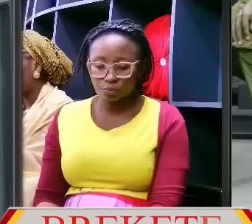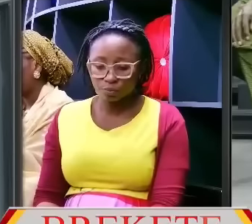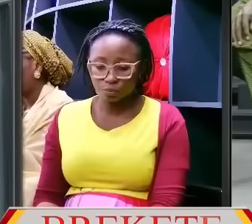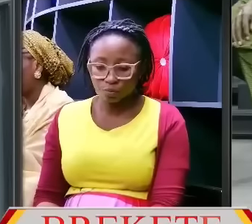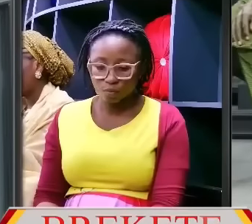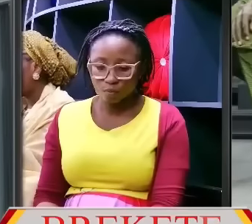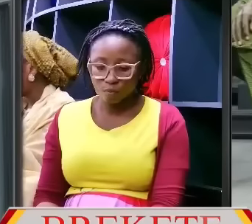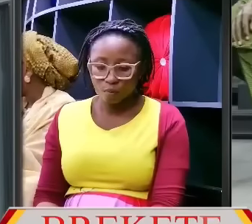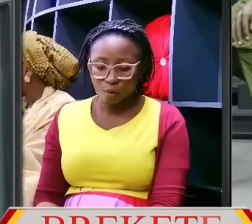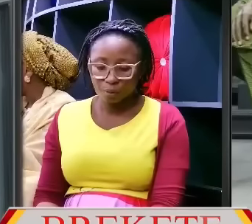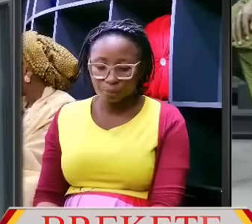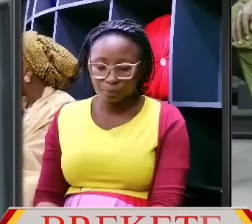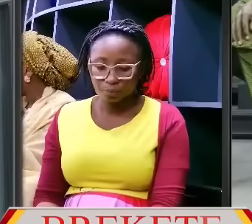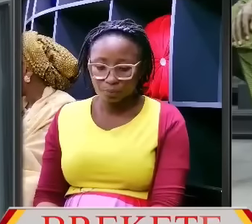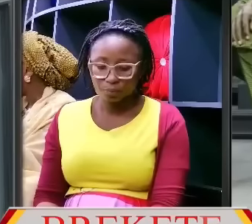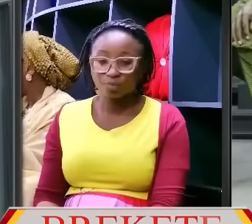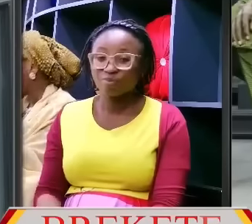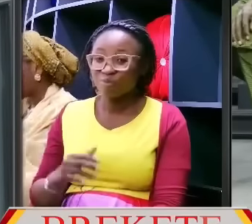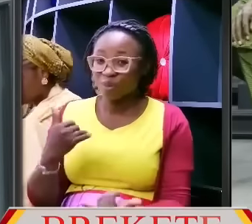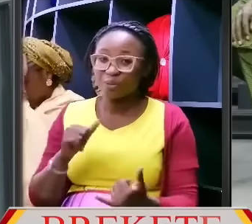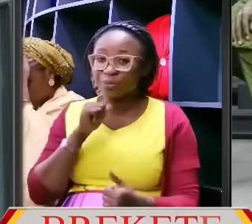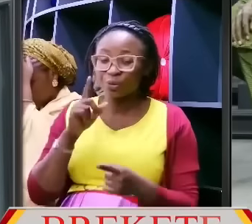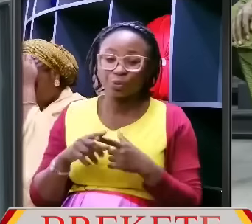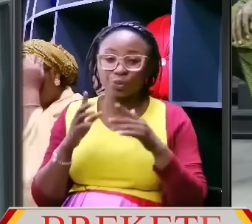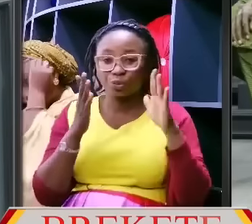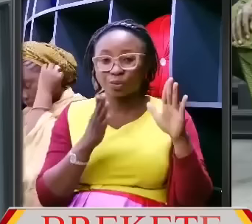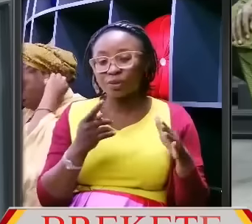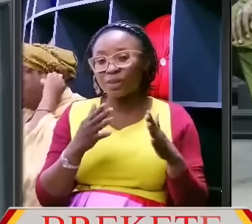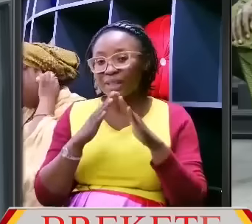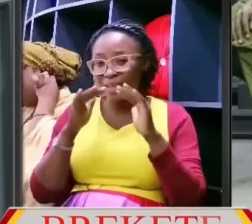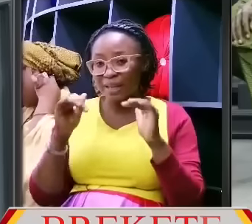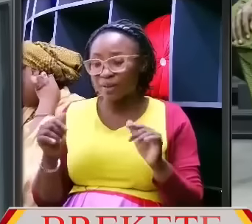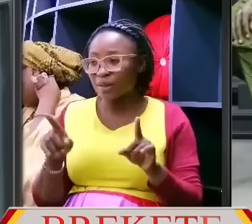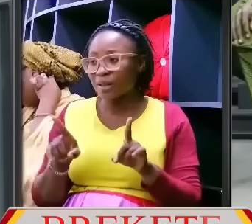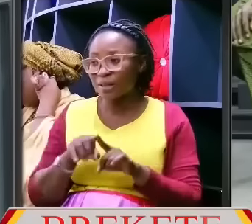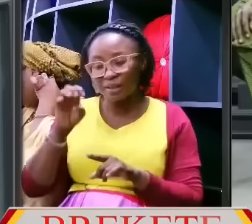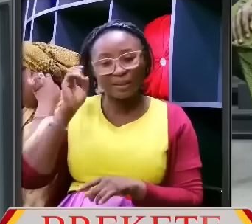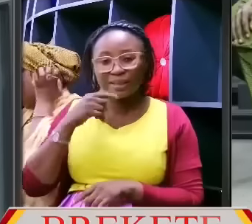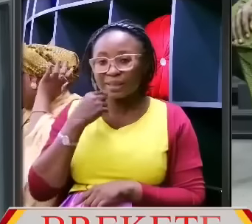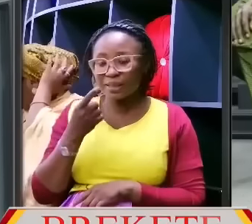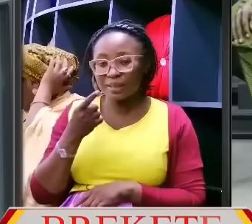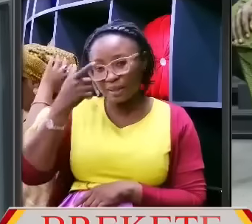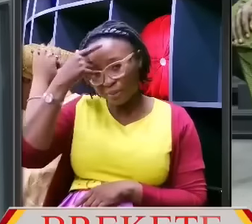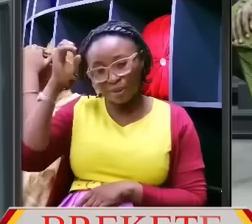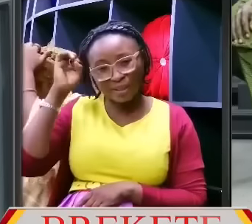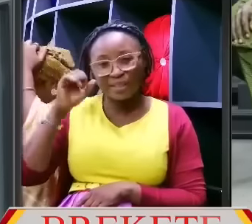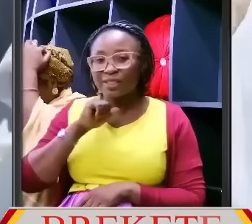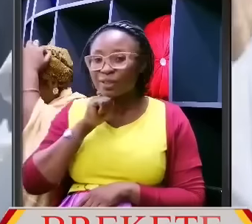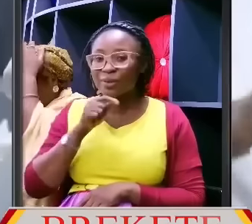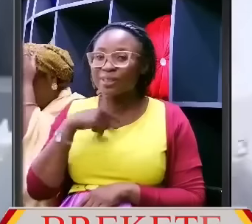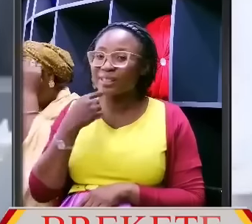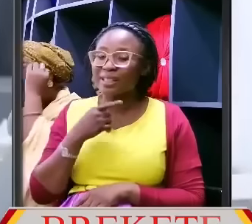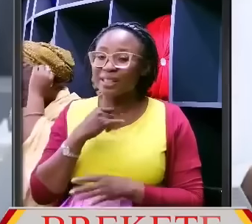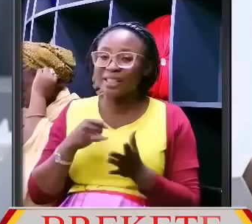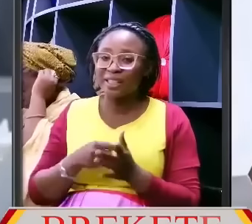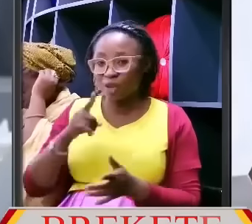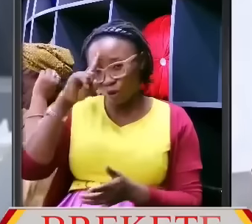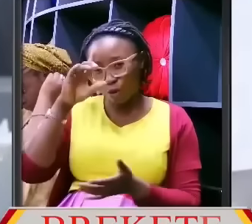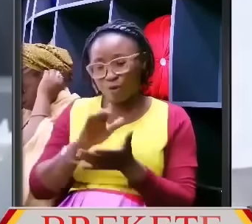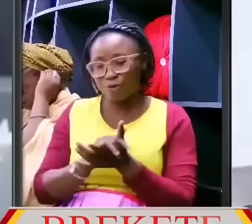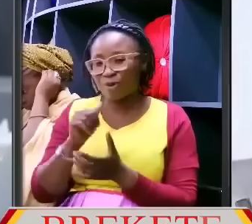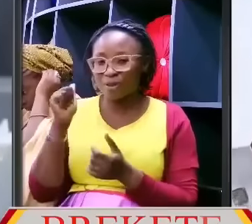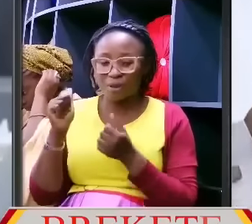Now, not to leave the house as he talk him, because you know. He no sound convincing. That kind